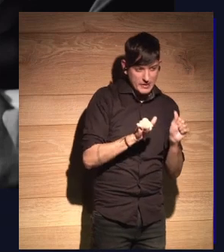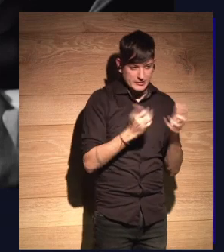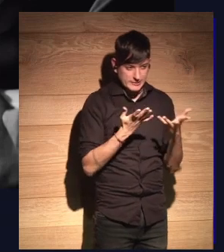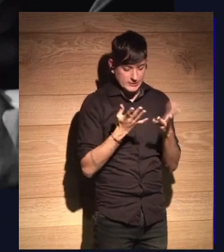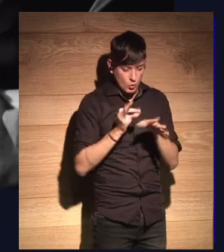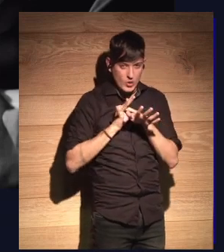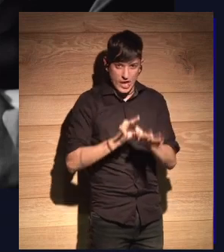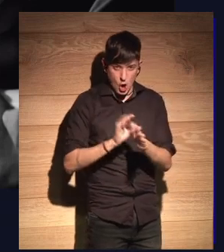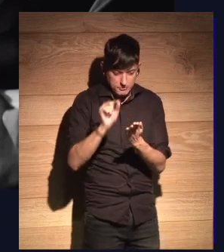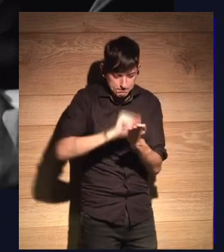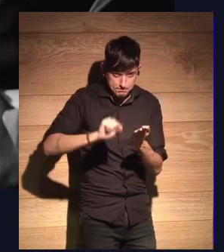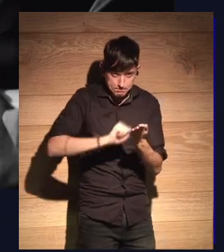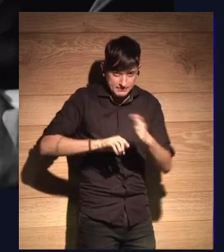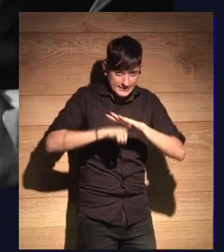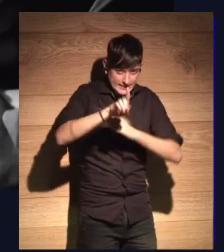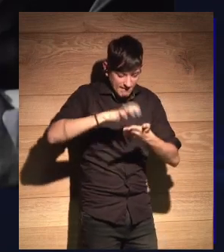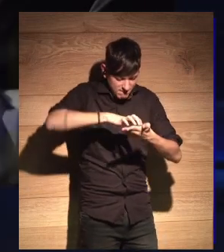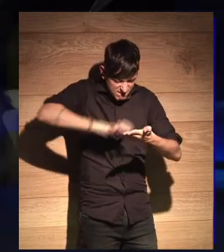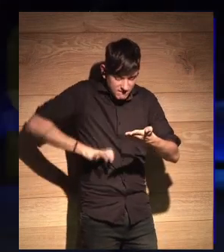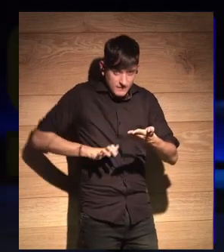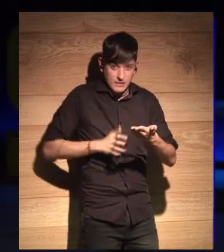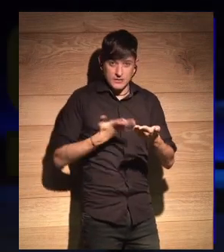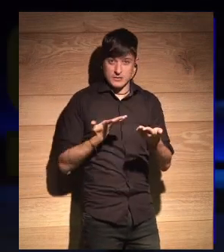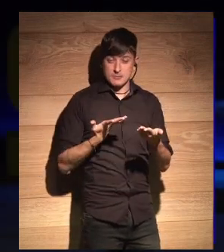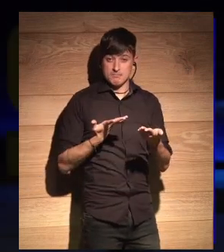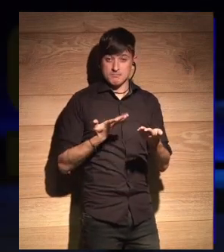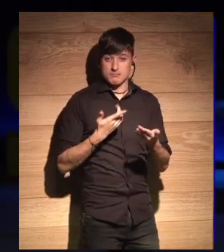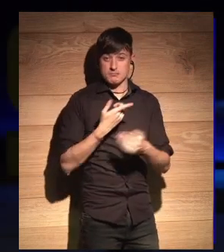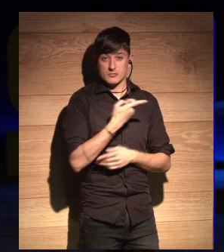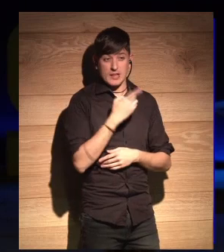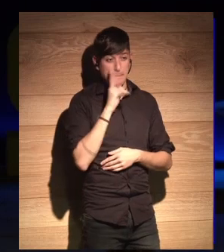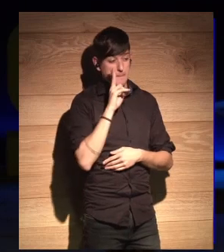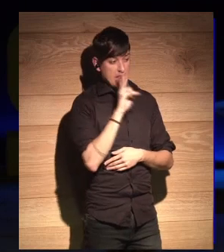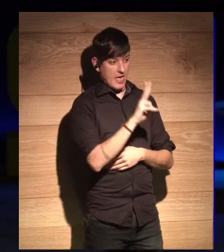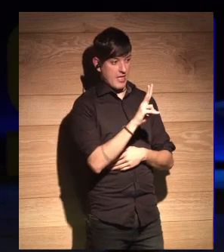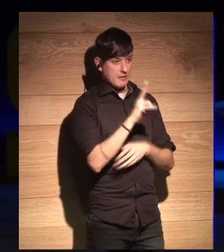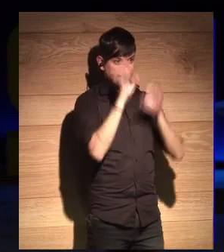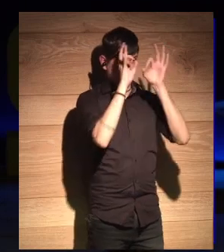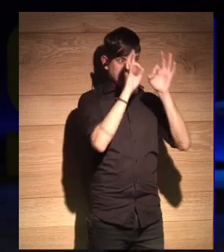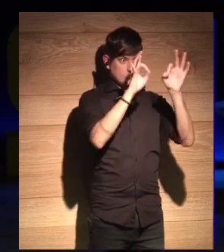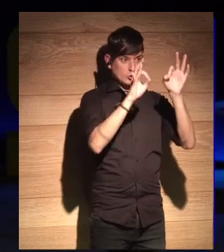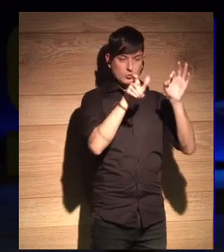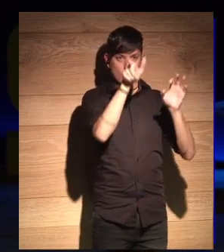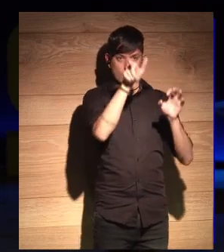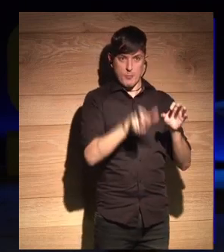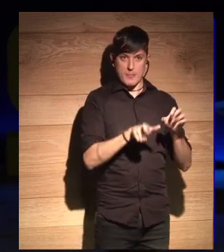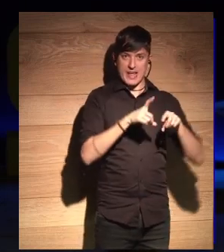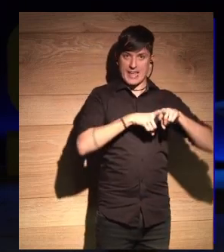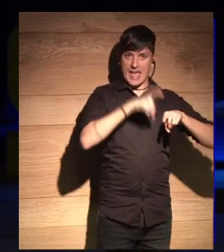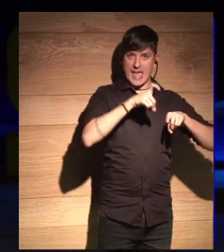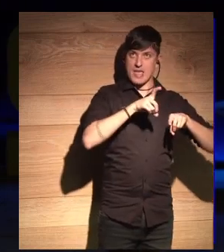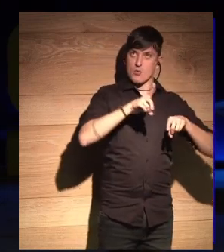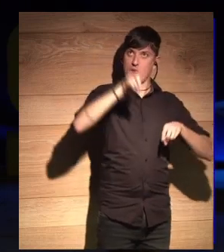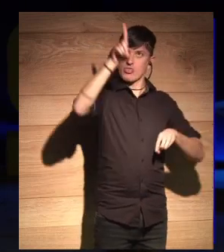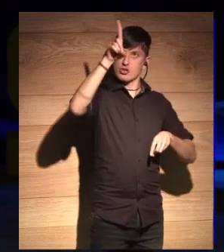a female and a female, the queer male gaze upon the female goddess, which was much more personal to me, and I realized that that